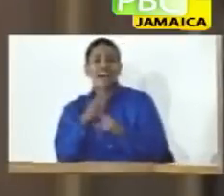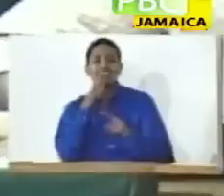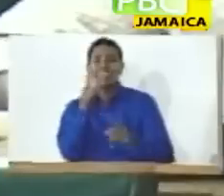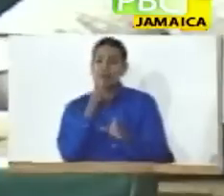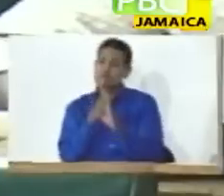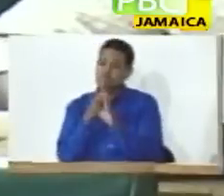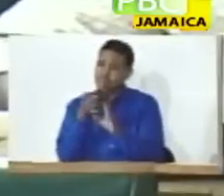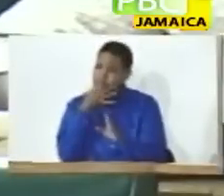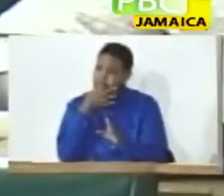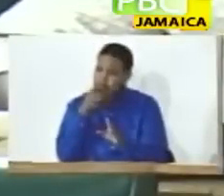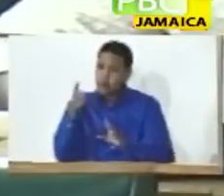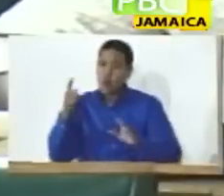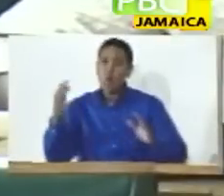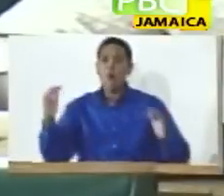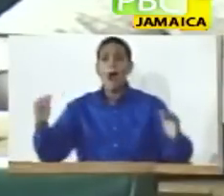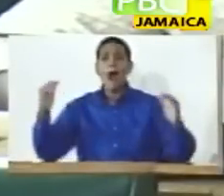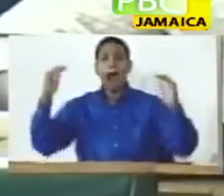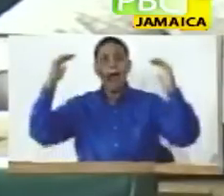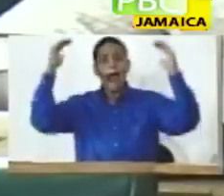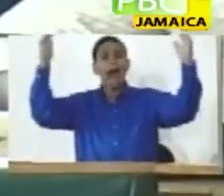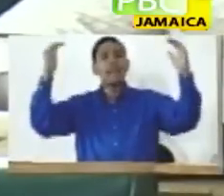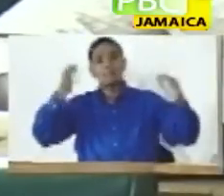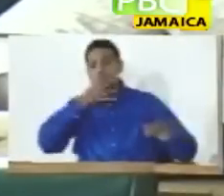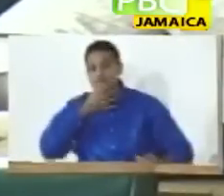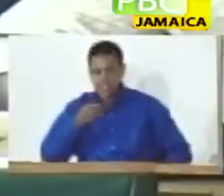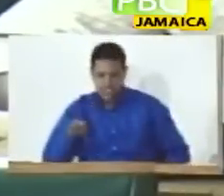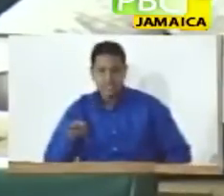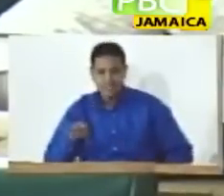proficient or highly proficient.